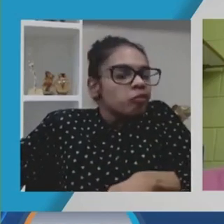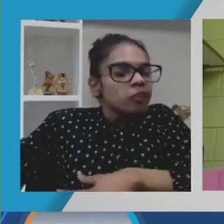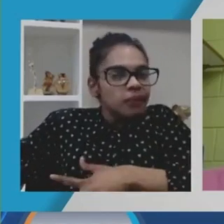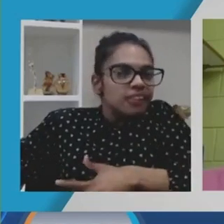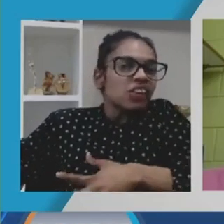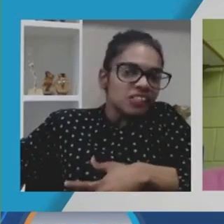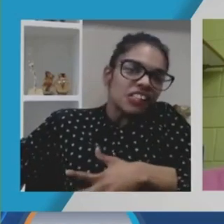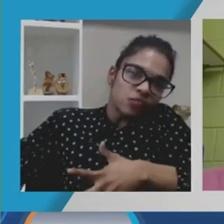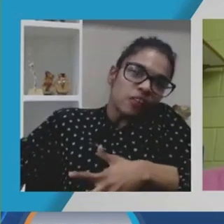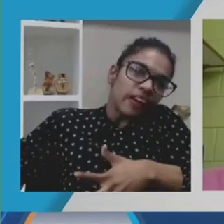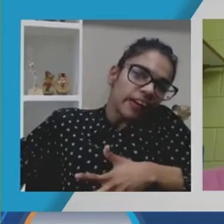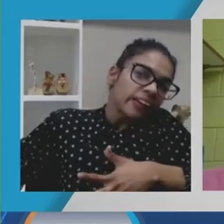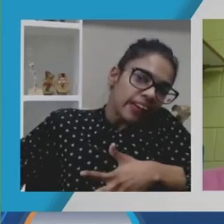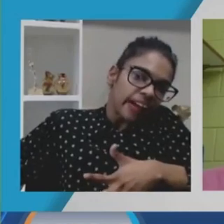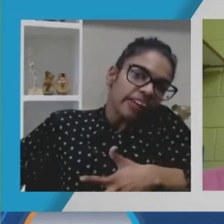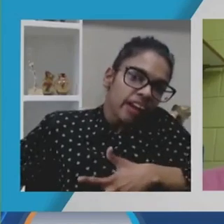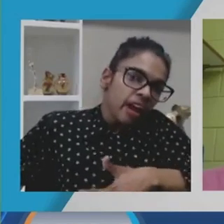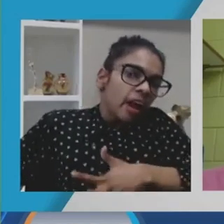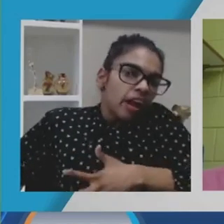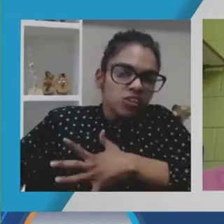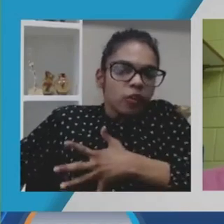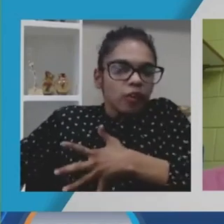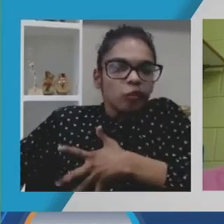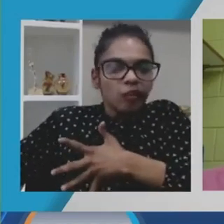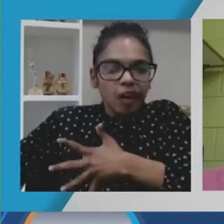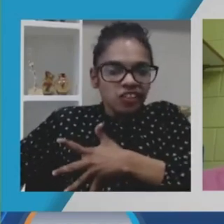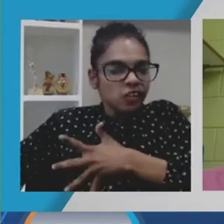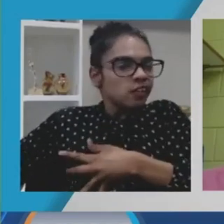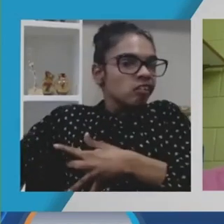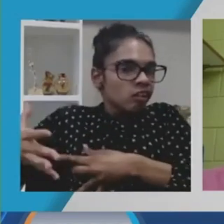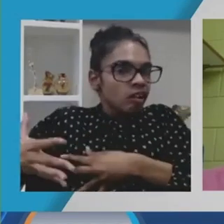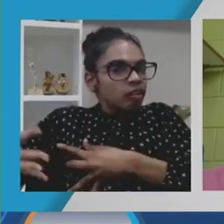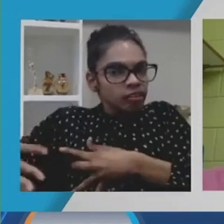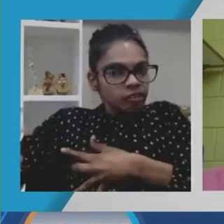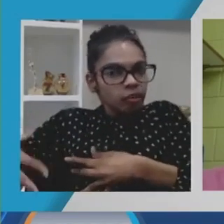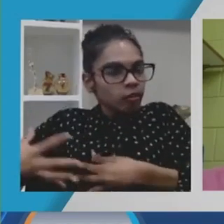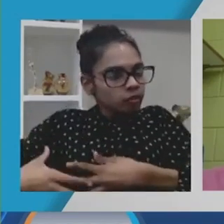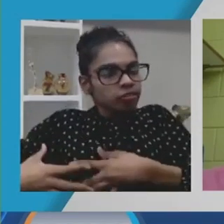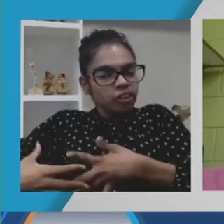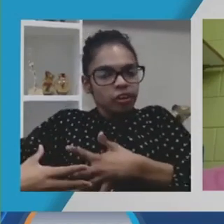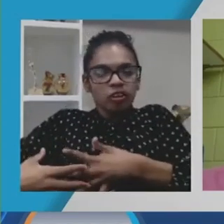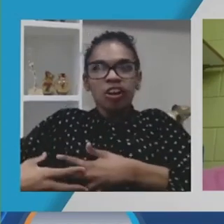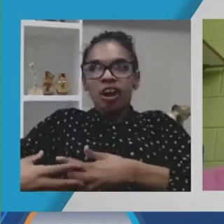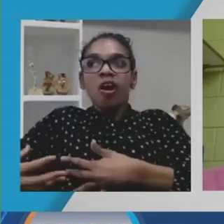it proves to be successful in the end. So it will actually,